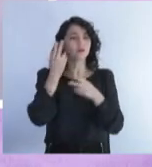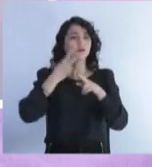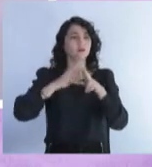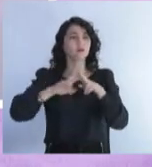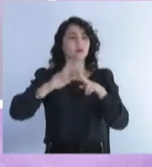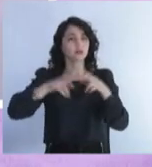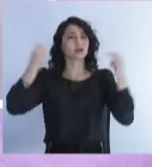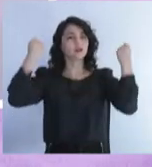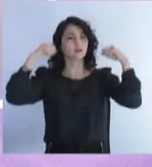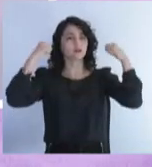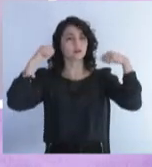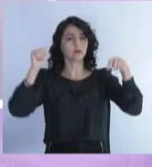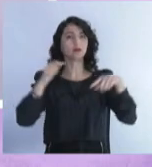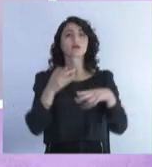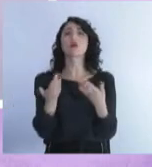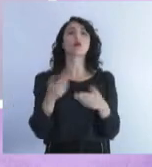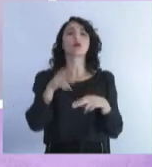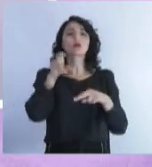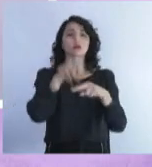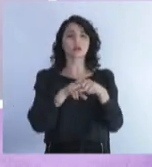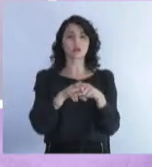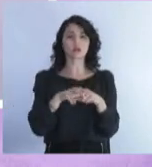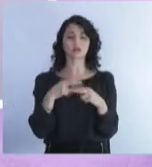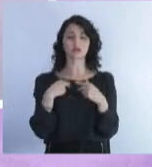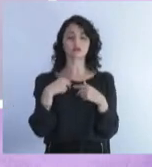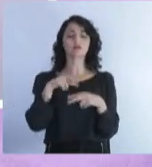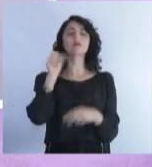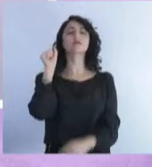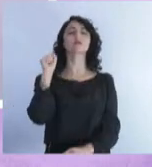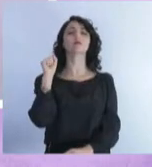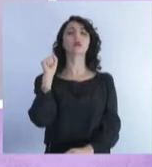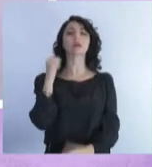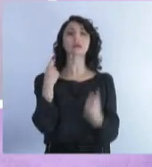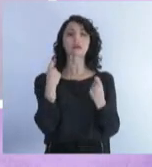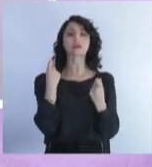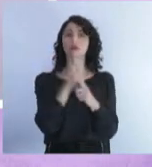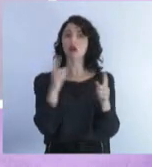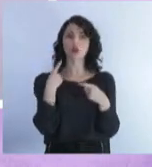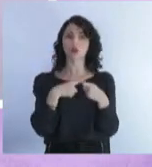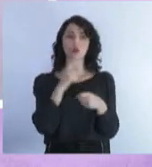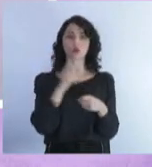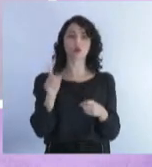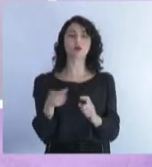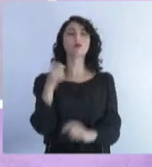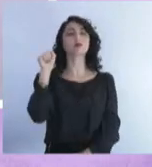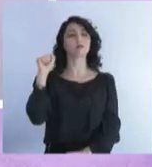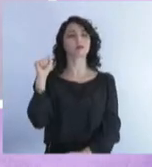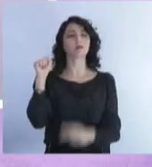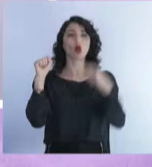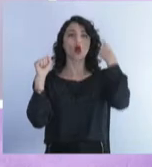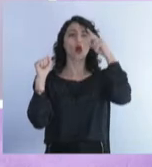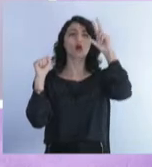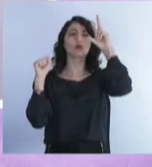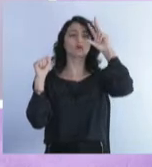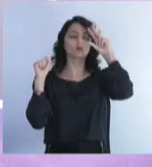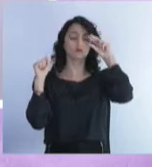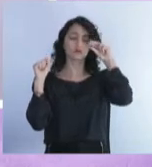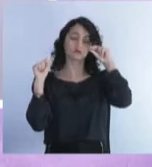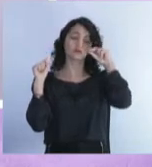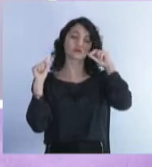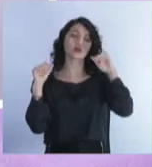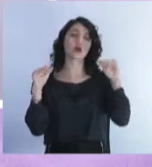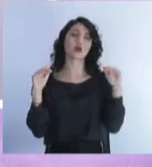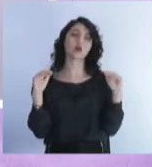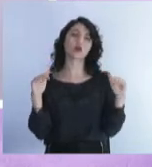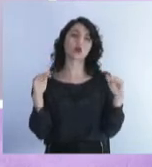very simple. It helps to sit up straight, but not tense. And to close your eyes if you're comfortable and